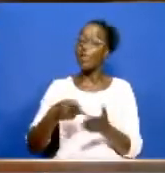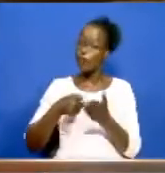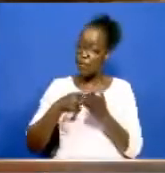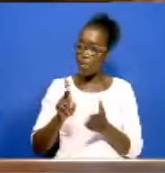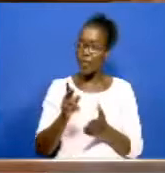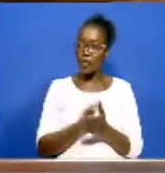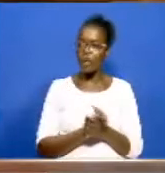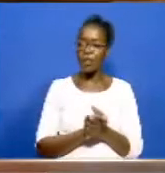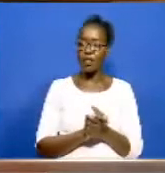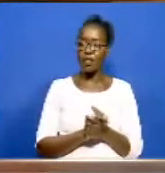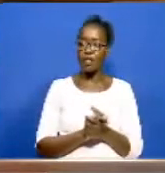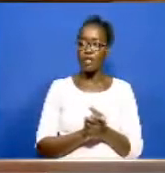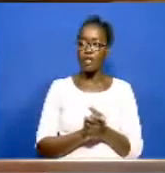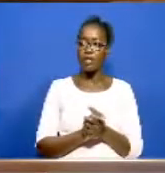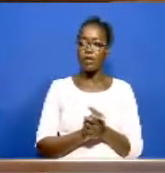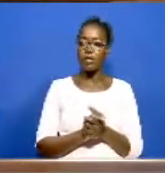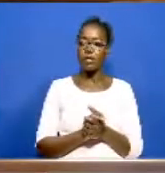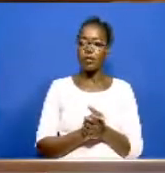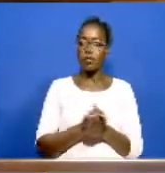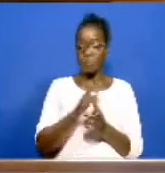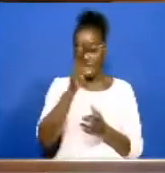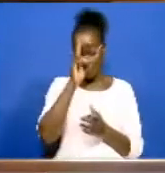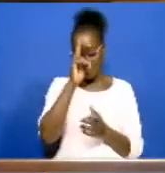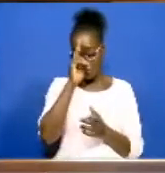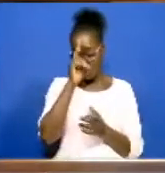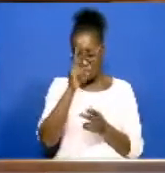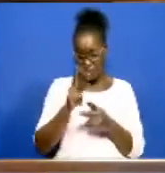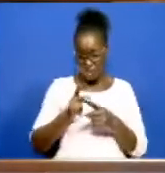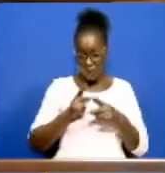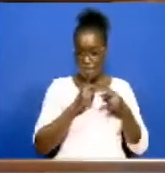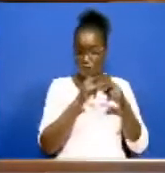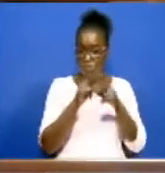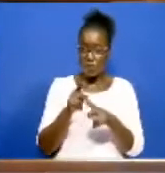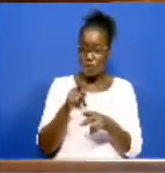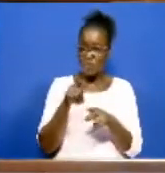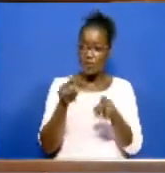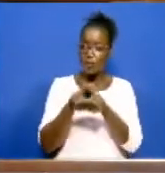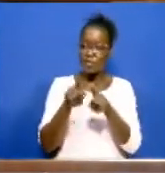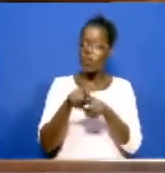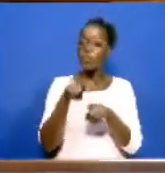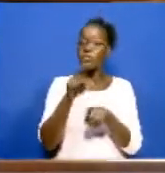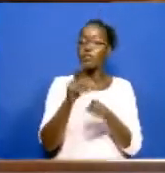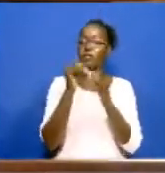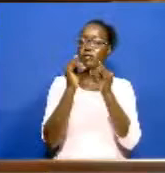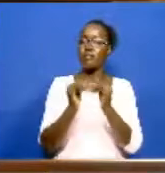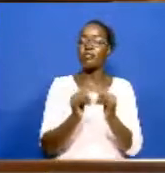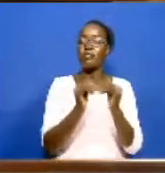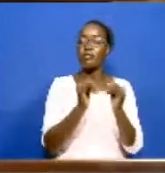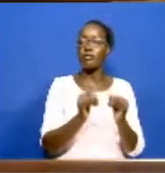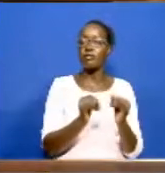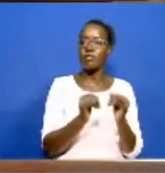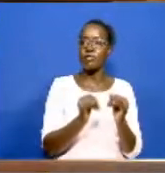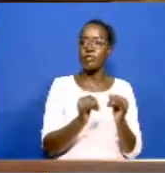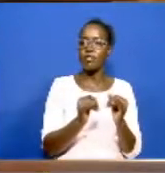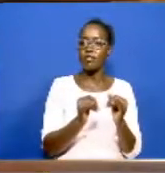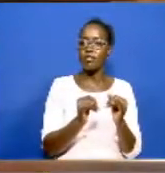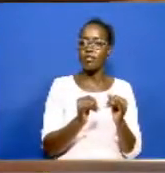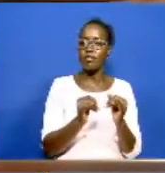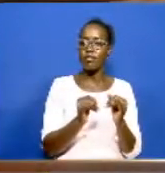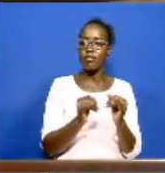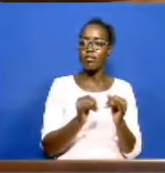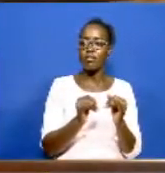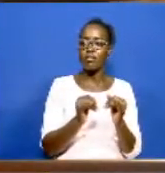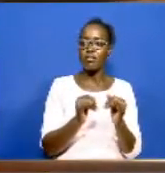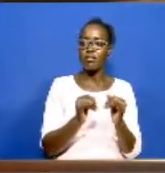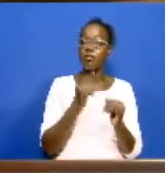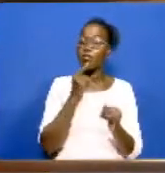But we are also hoping that the police will begin to be careful, even themselves as individual police officers, because they can't be given